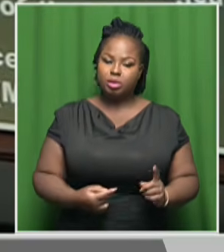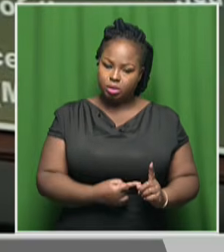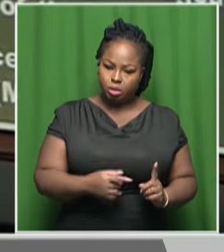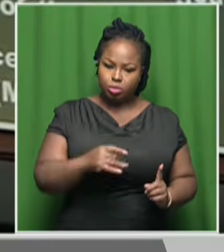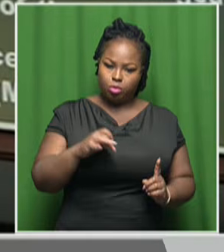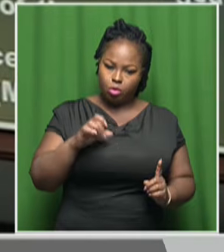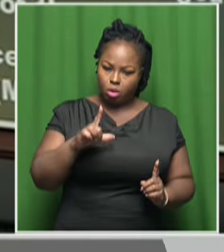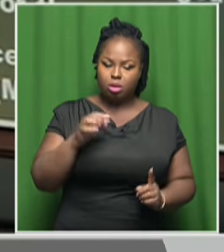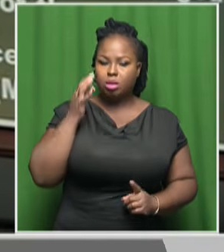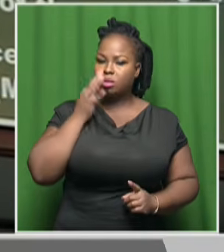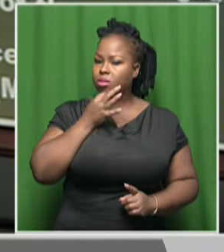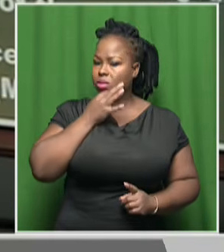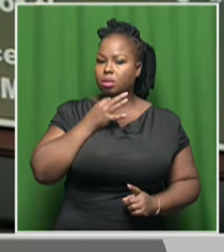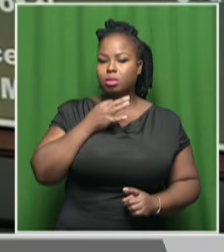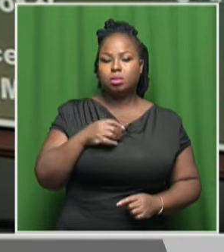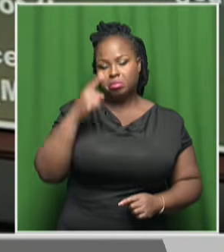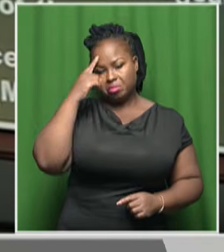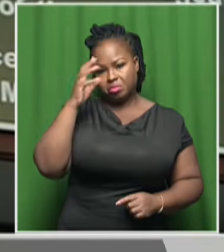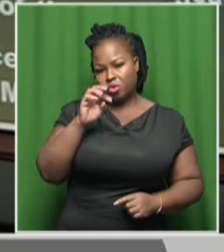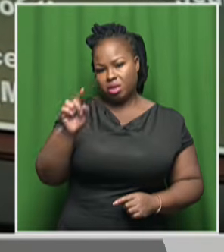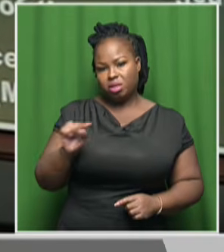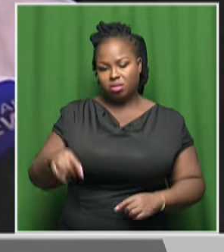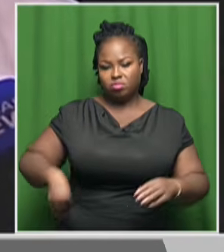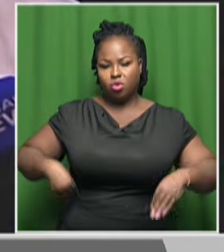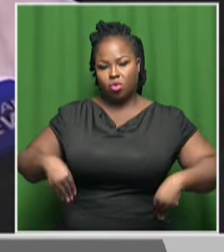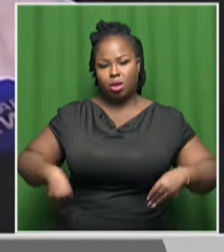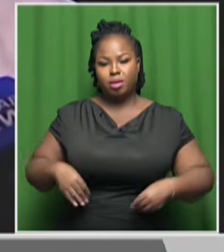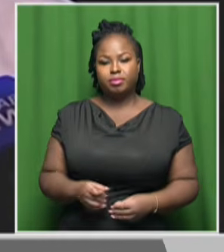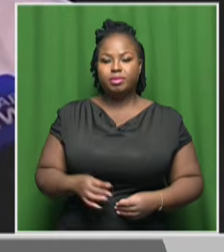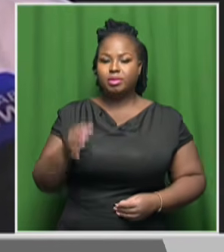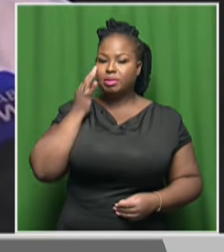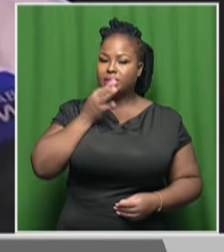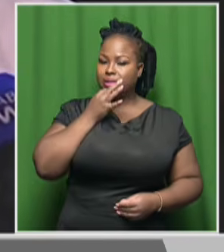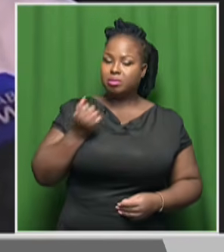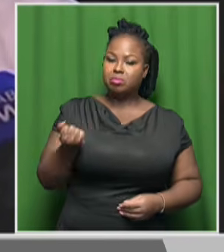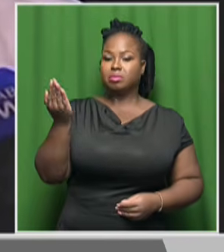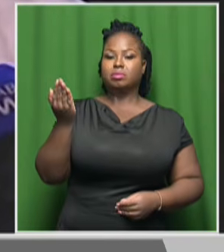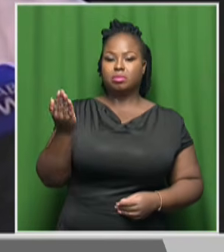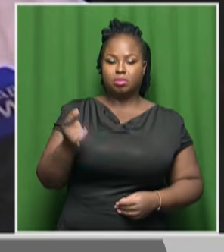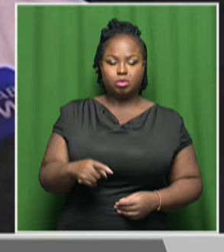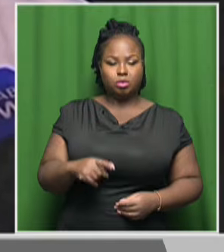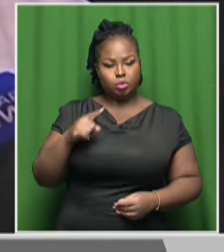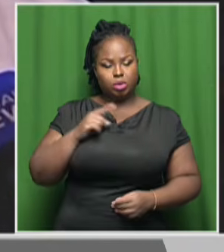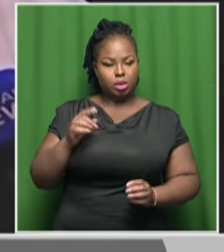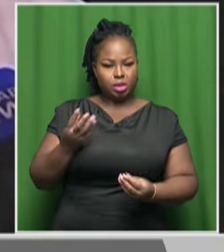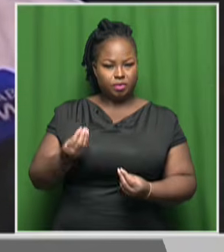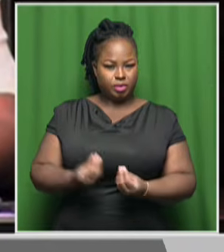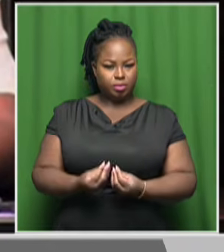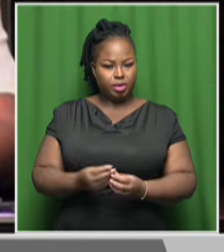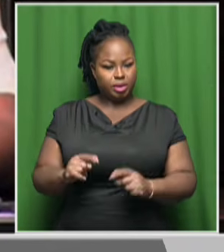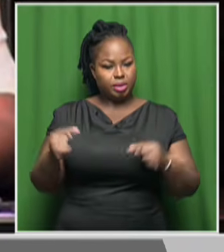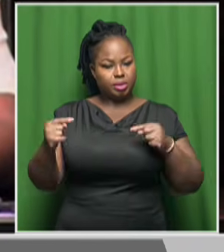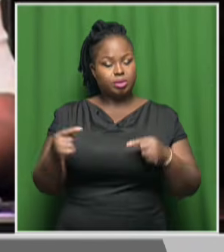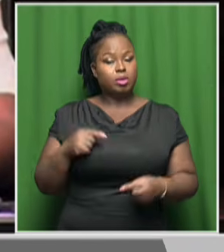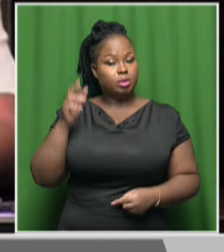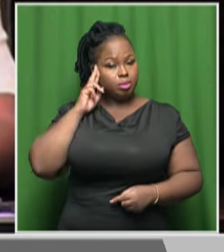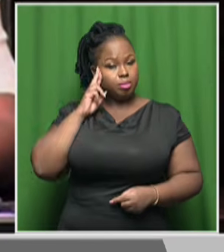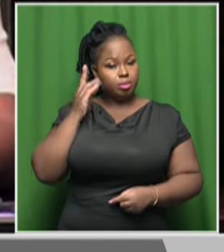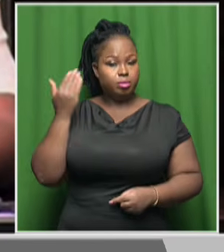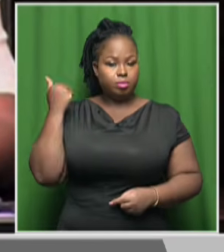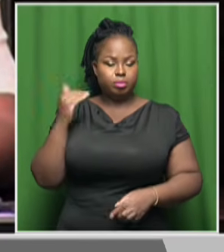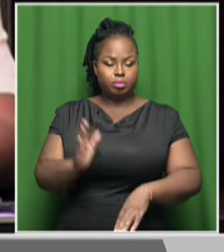those people who came out and said Mkhwanazi is corrupt, that he wanted to sue Mkhwanazi said something against him. But we also remember him through the time